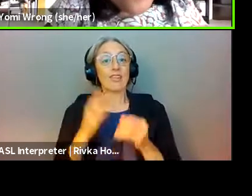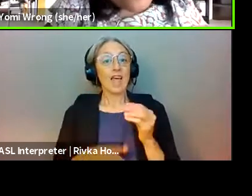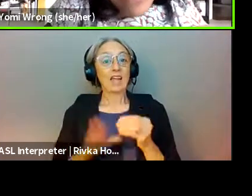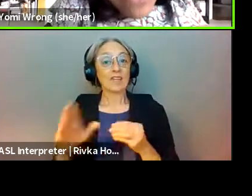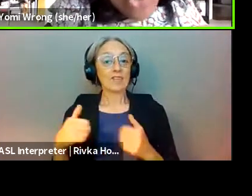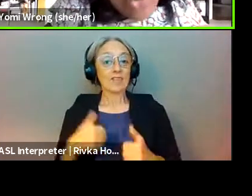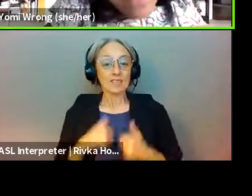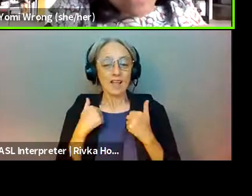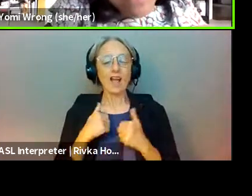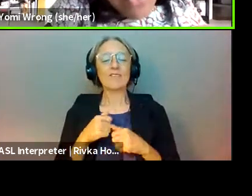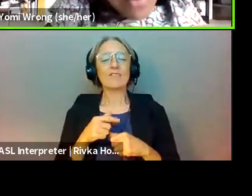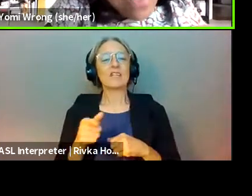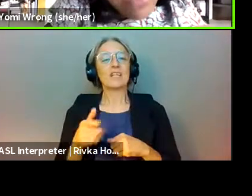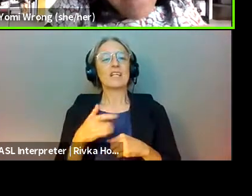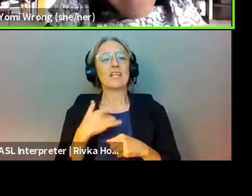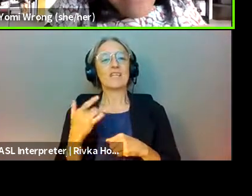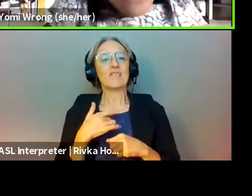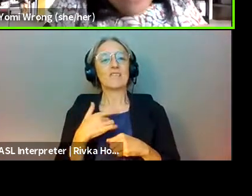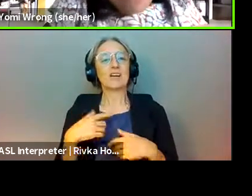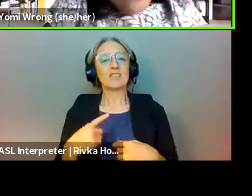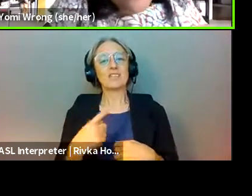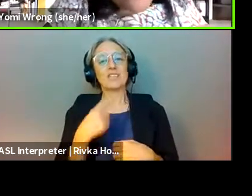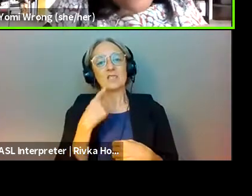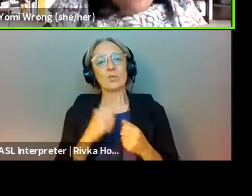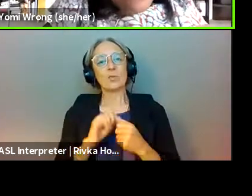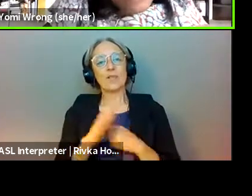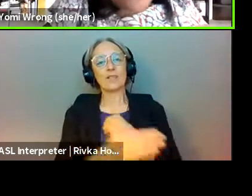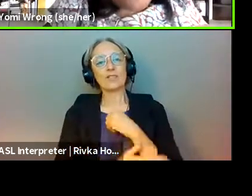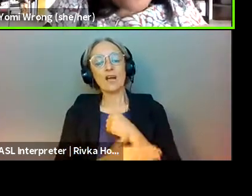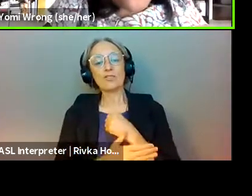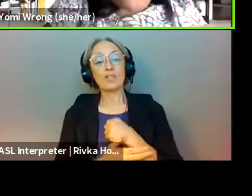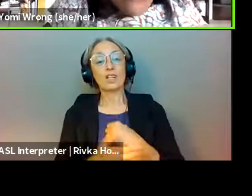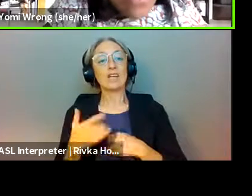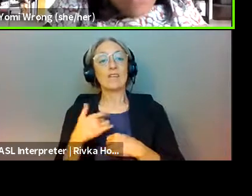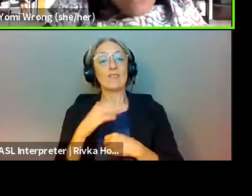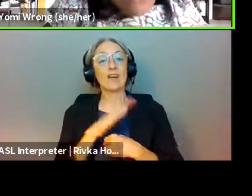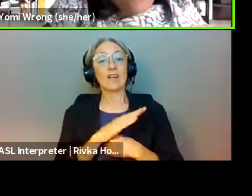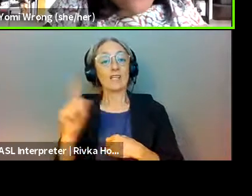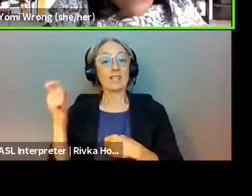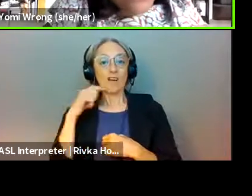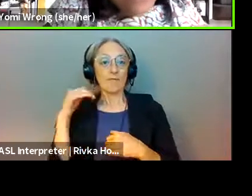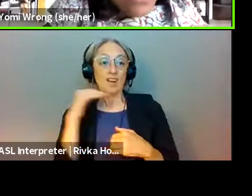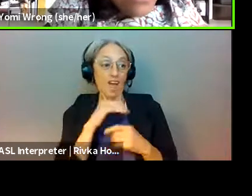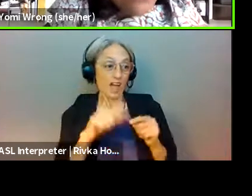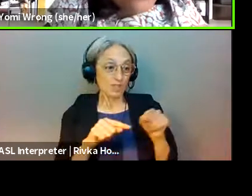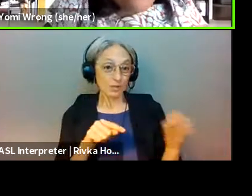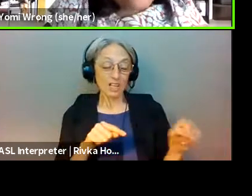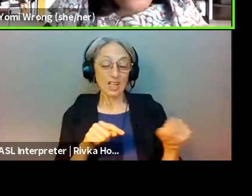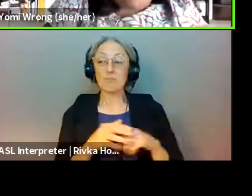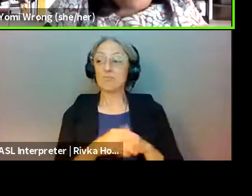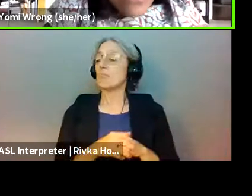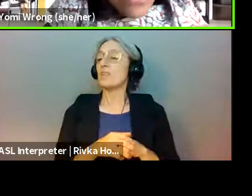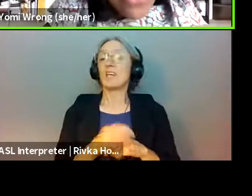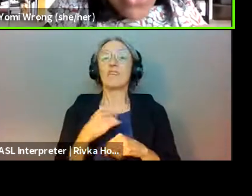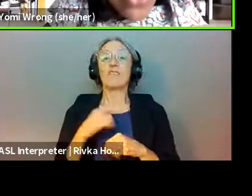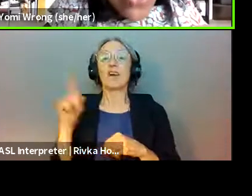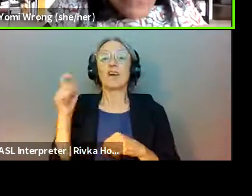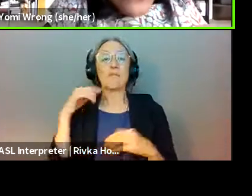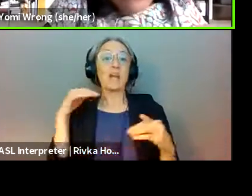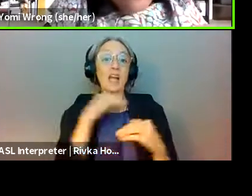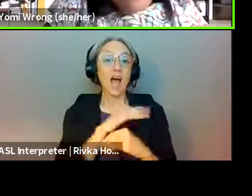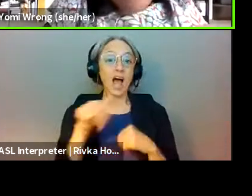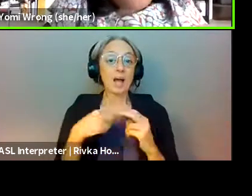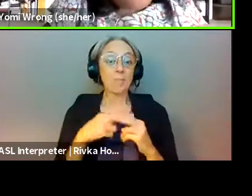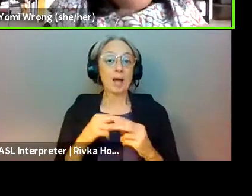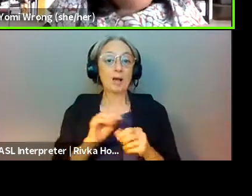life. He felt lied to by his government about the seriousness of this pandemic. He felt lied to